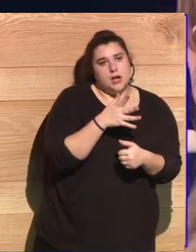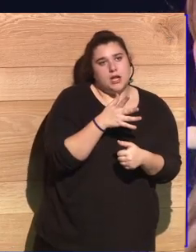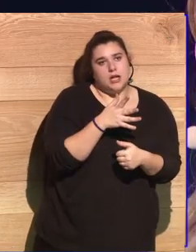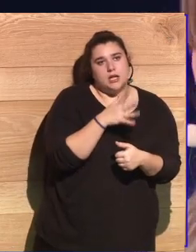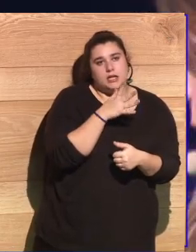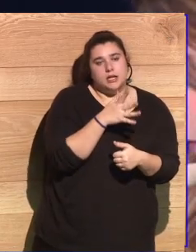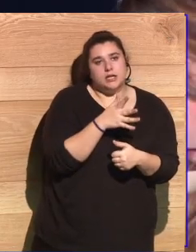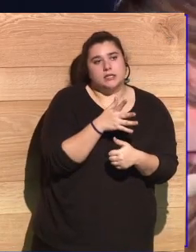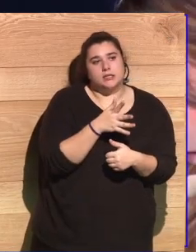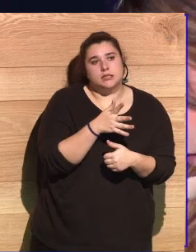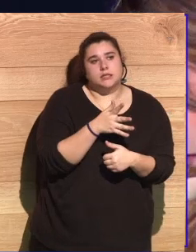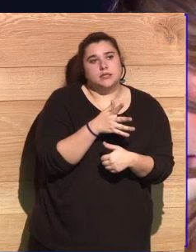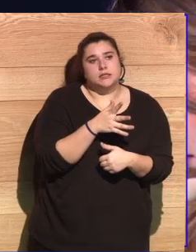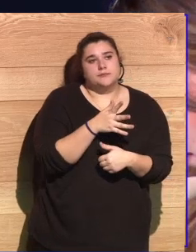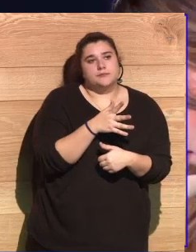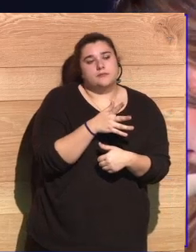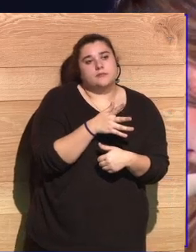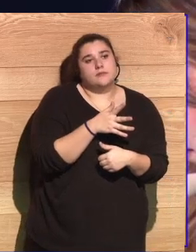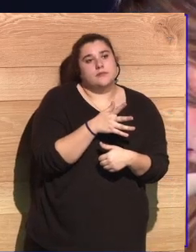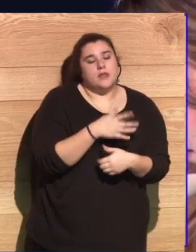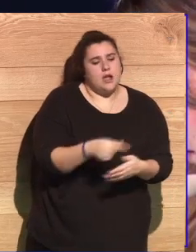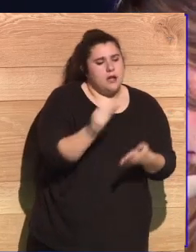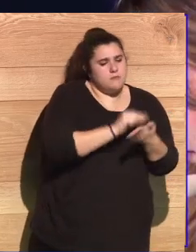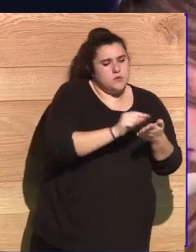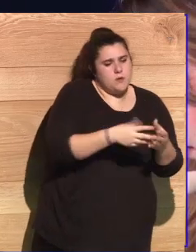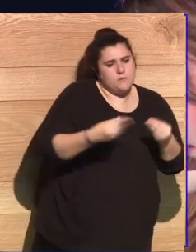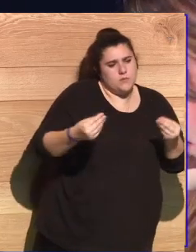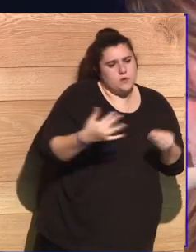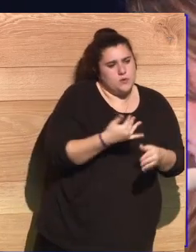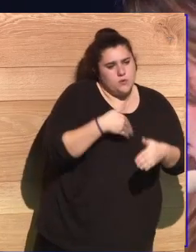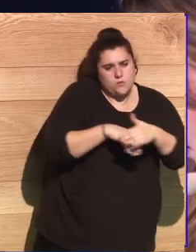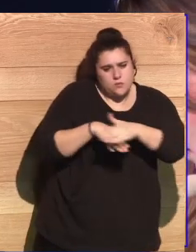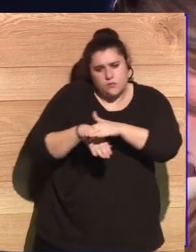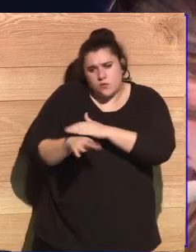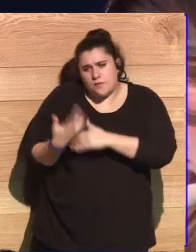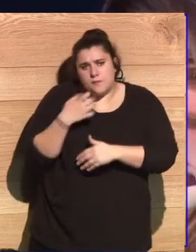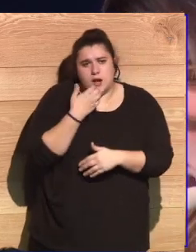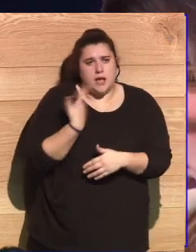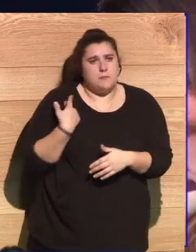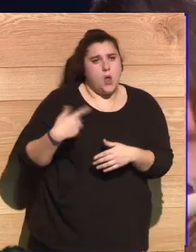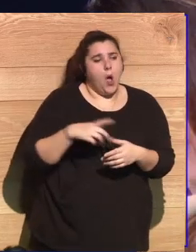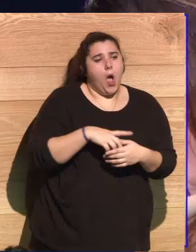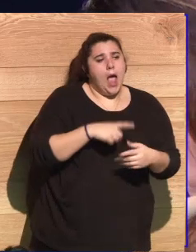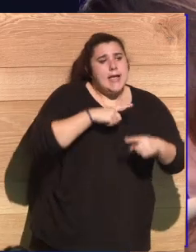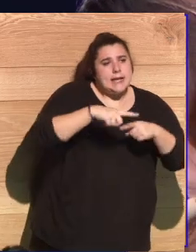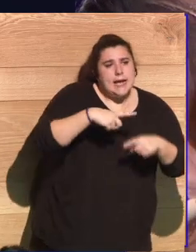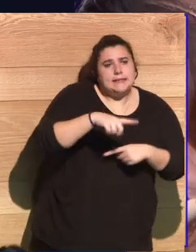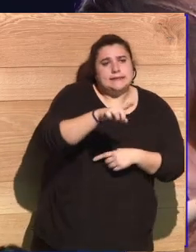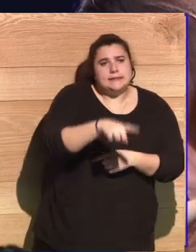up in Portland, Oregon. And he was so moved by the letters back in 1987 that he proposed that